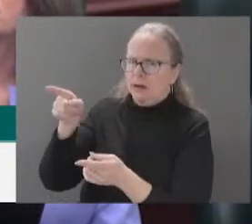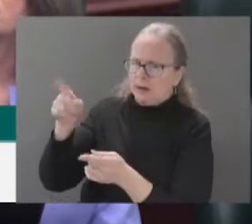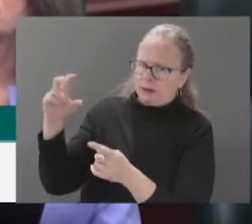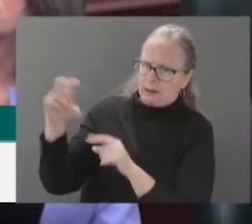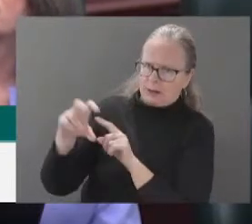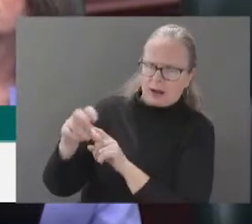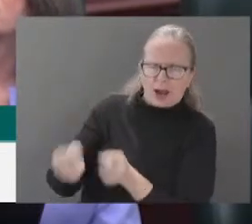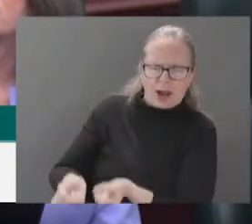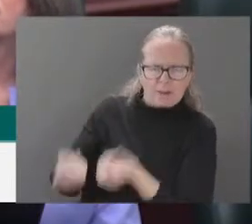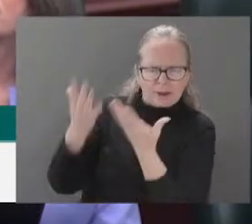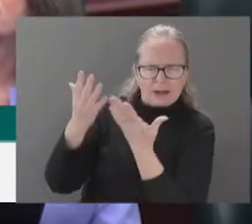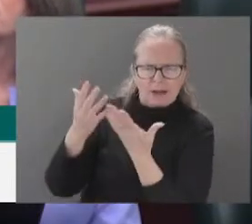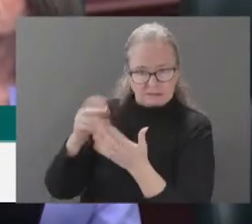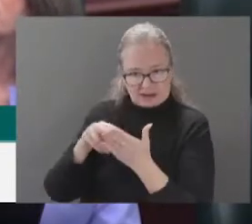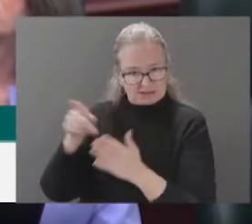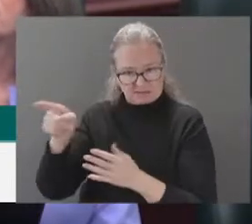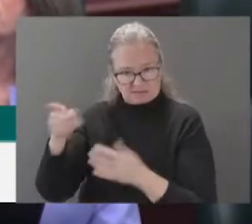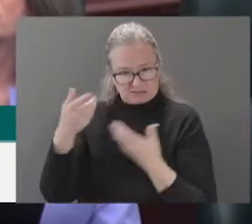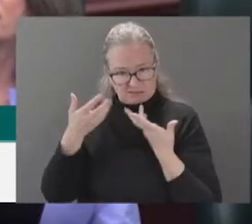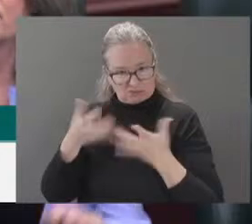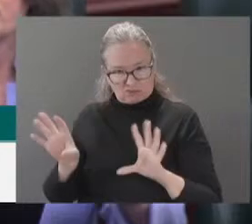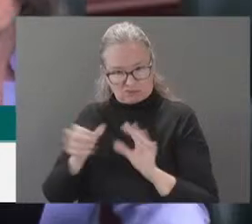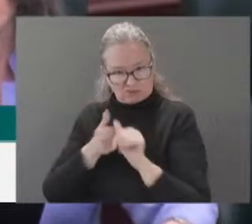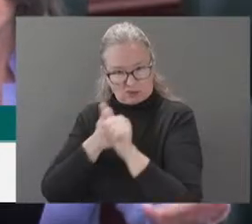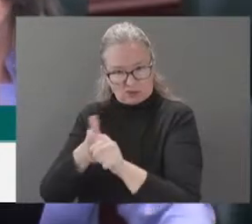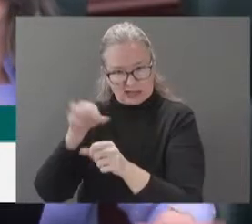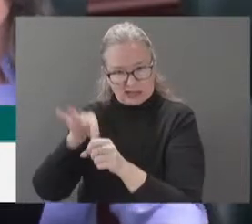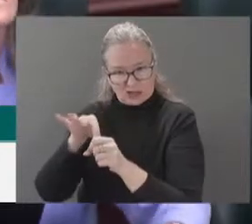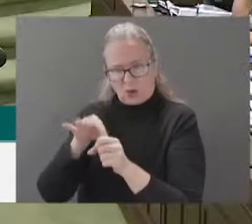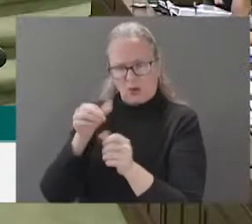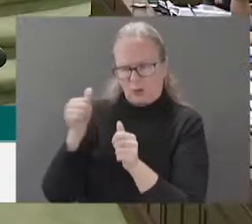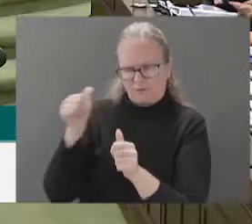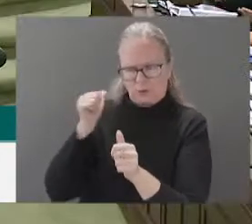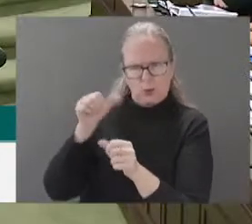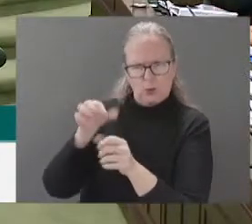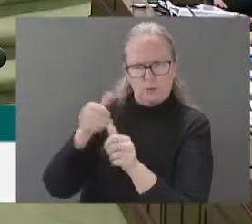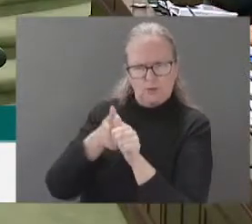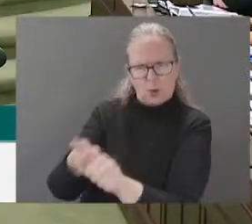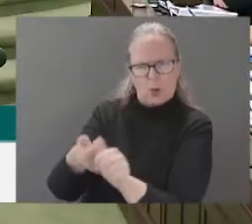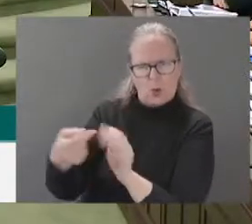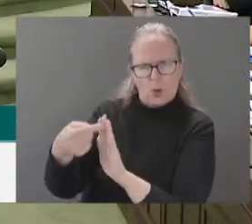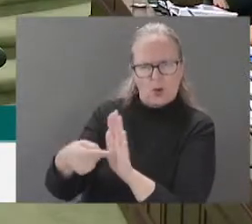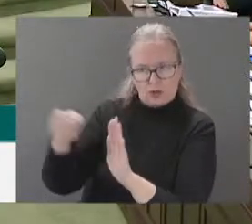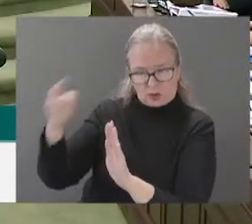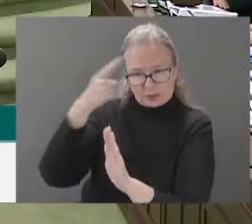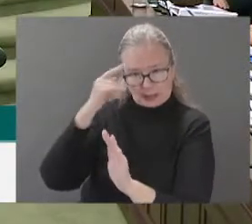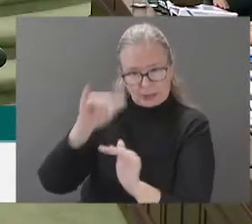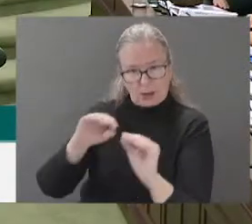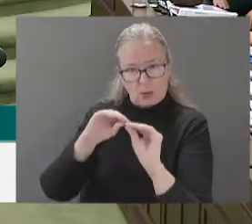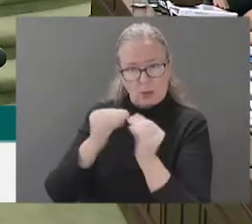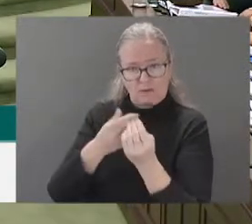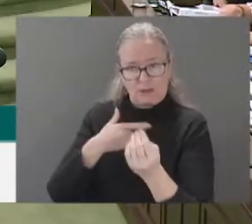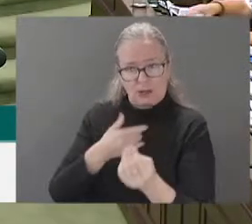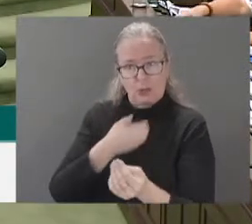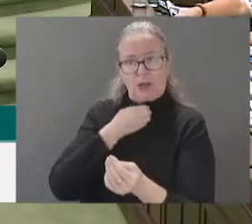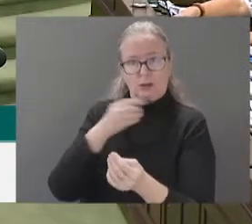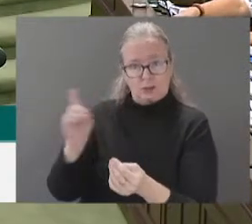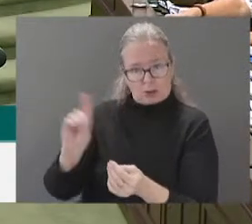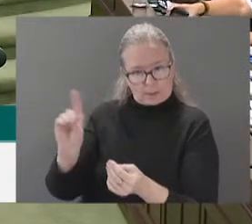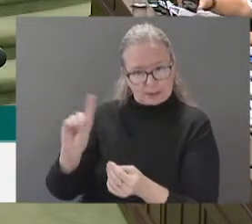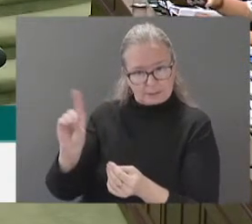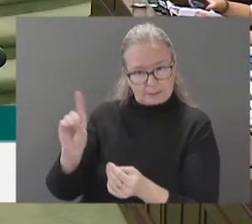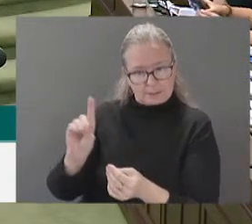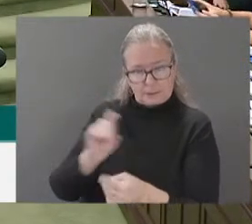of democracy in this provin yes or no good hey hey